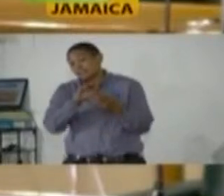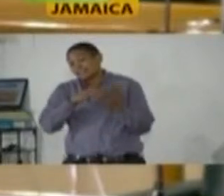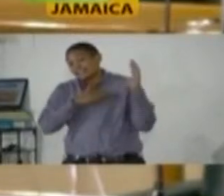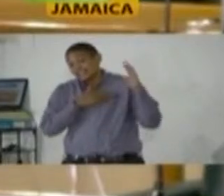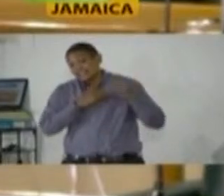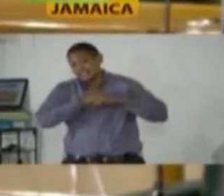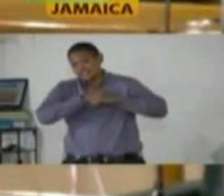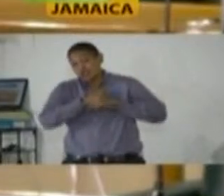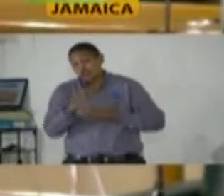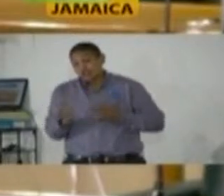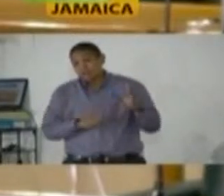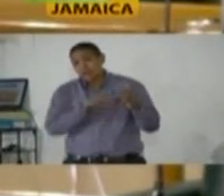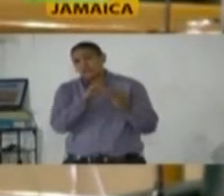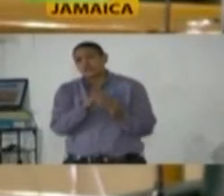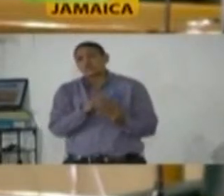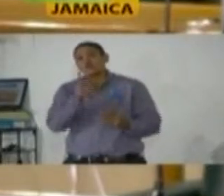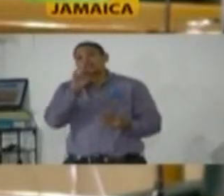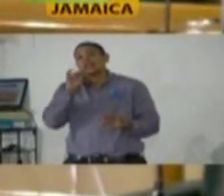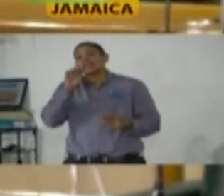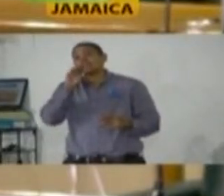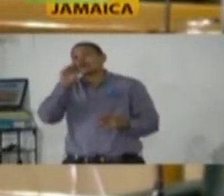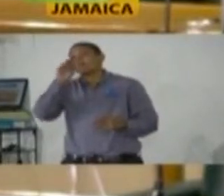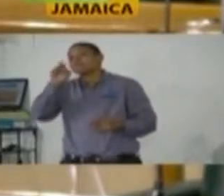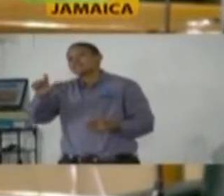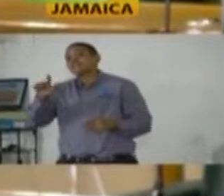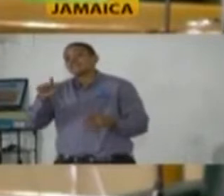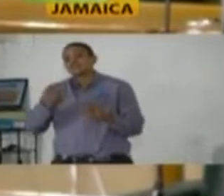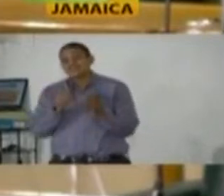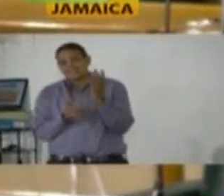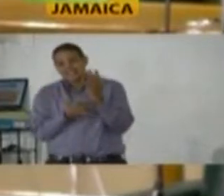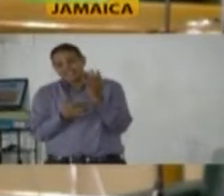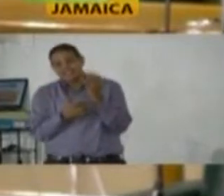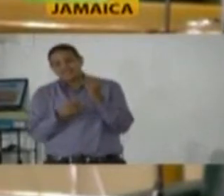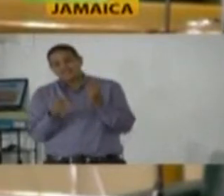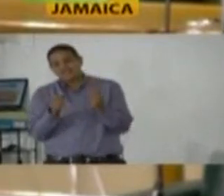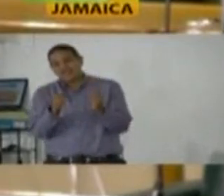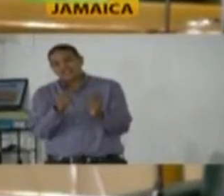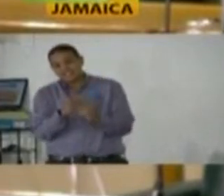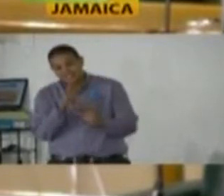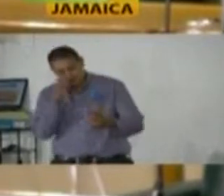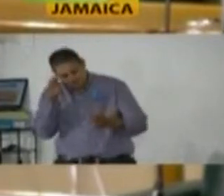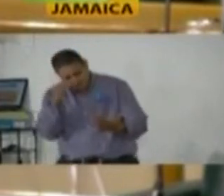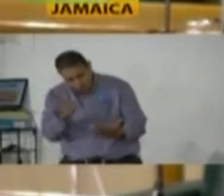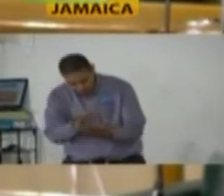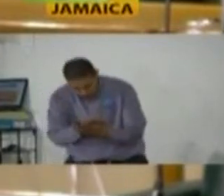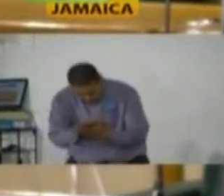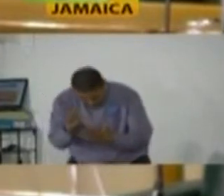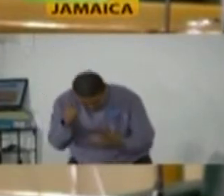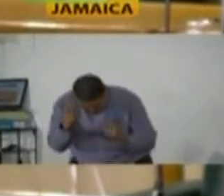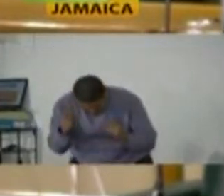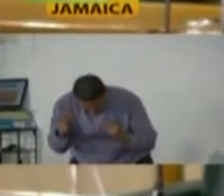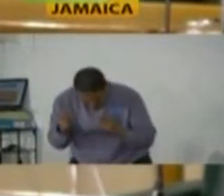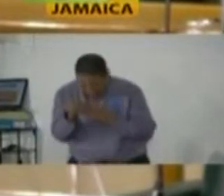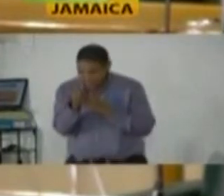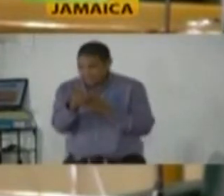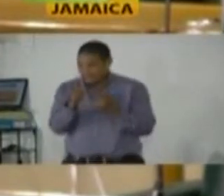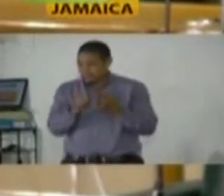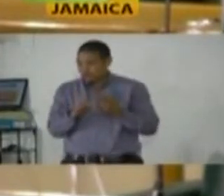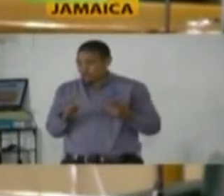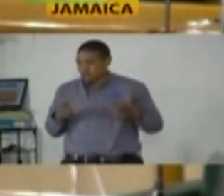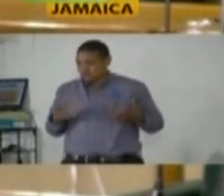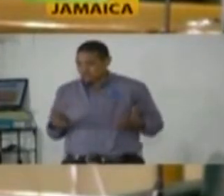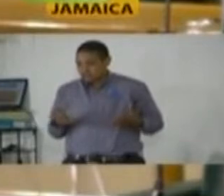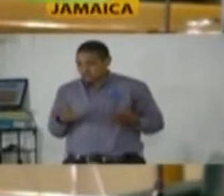the interministerial 25 school strategy, focused attention will be paid to school governance, leadership and management,